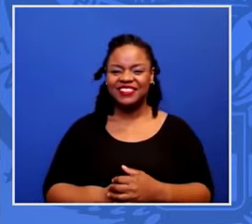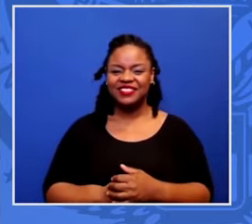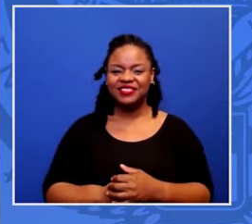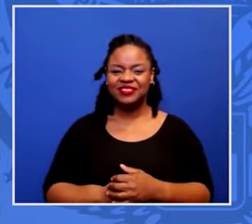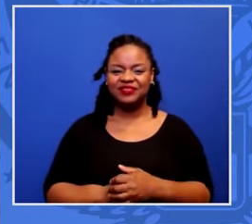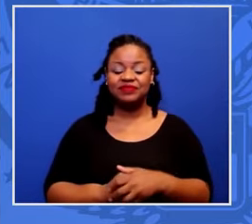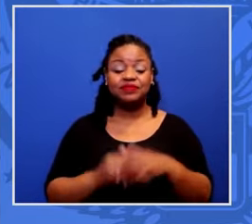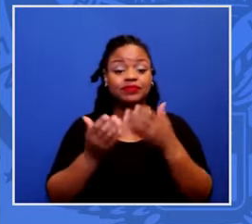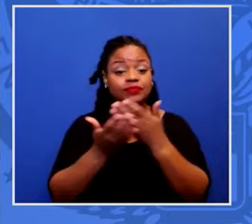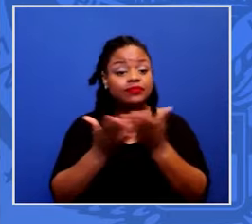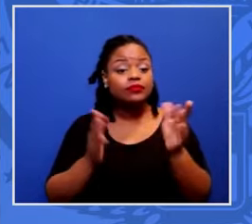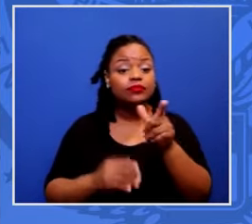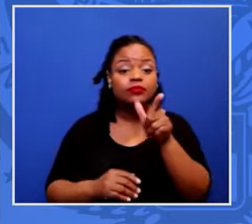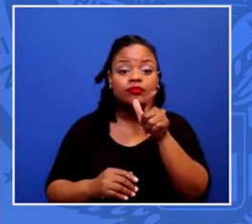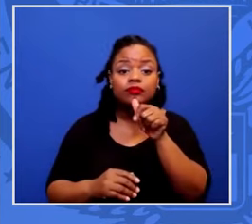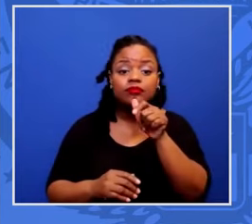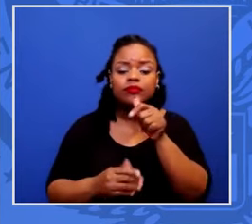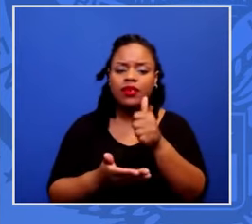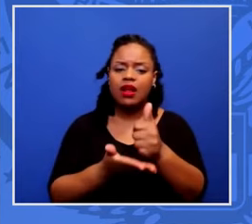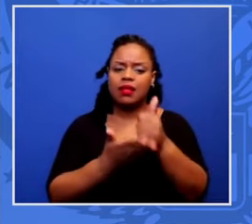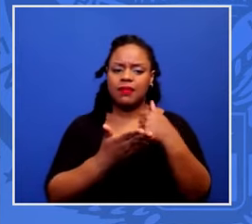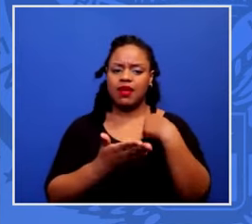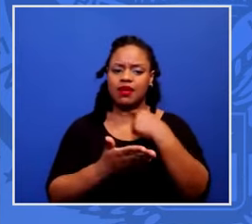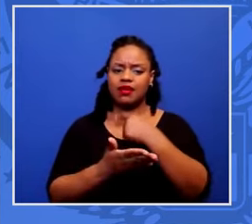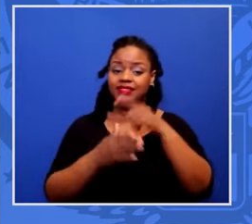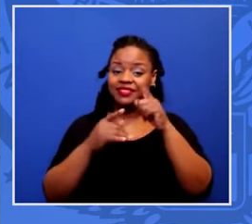to smile together.